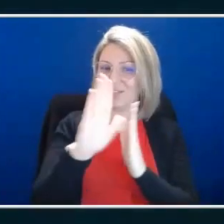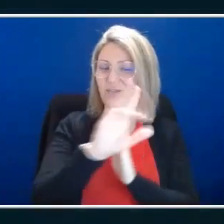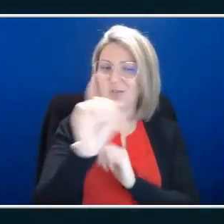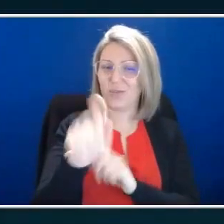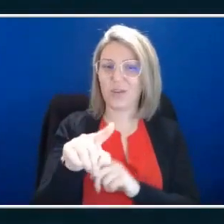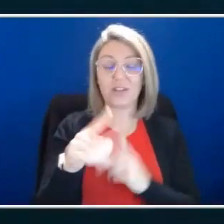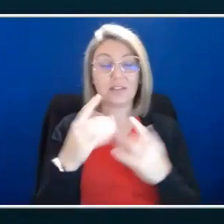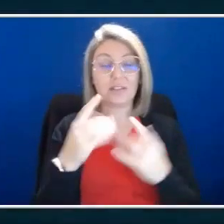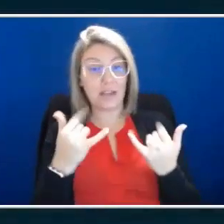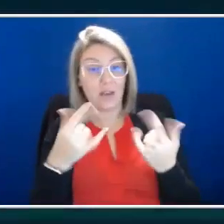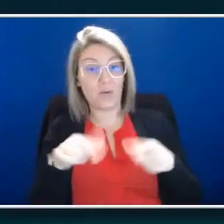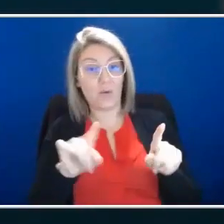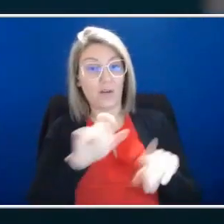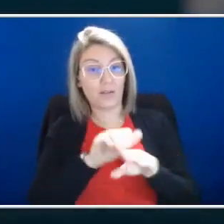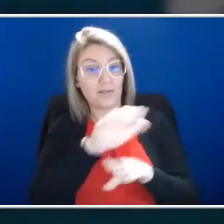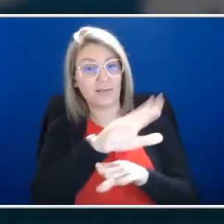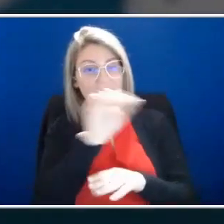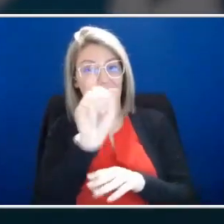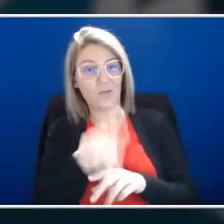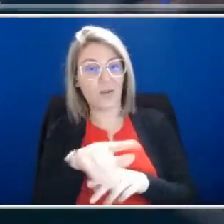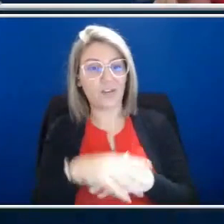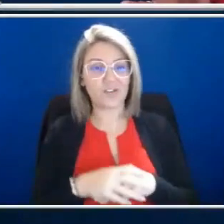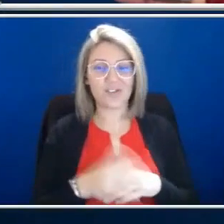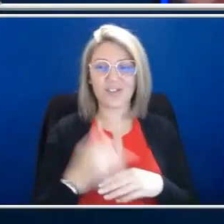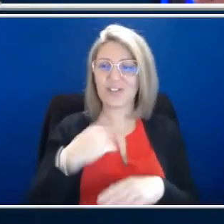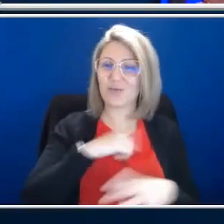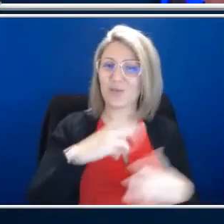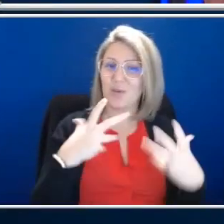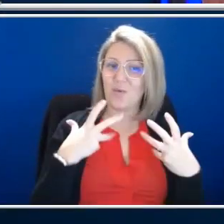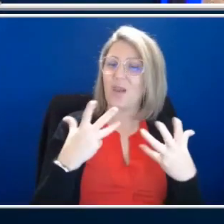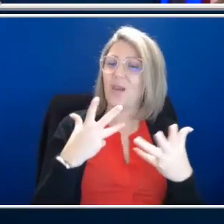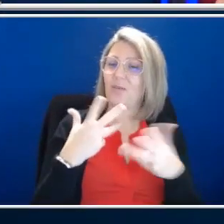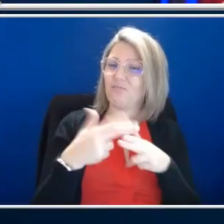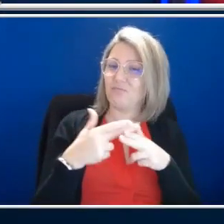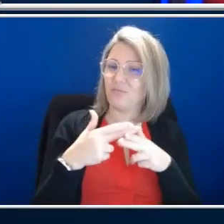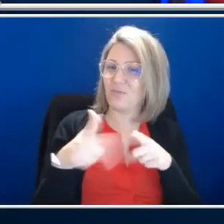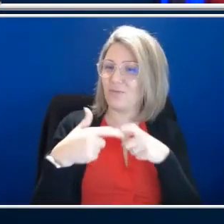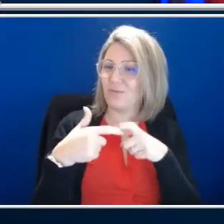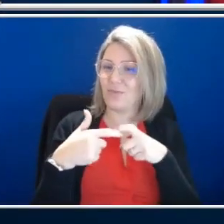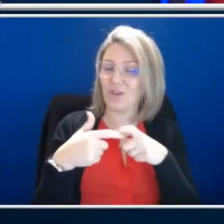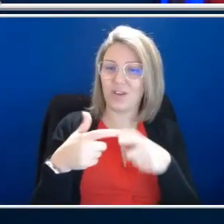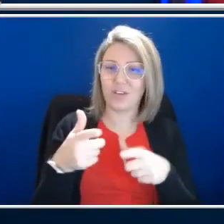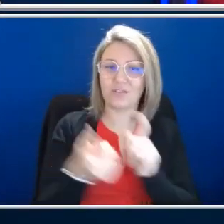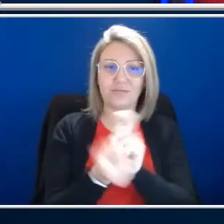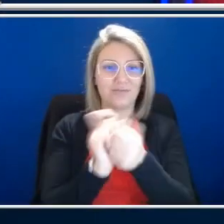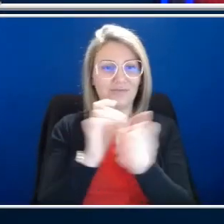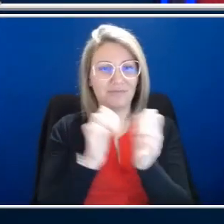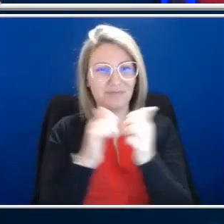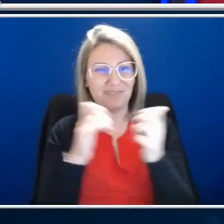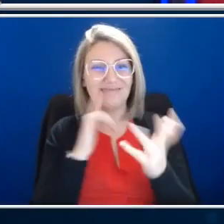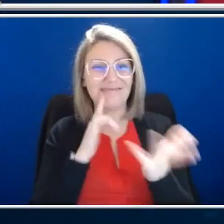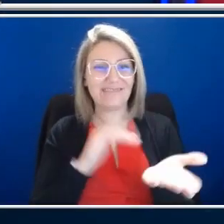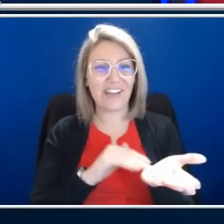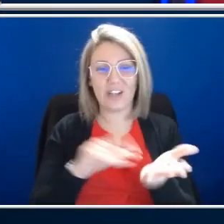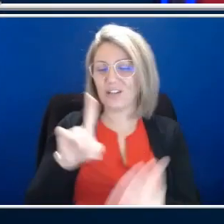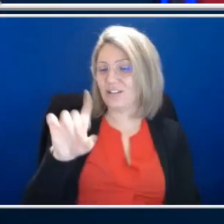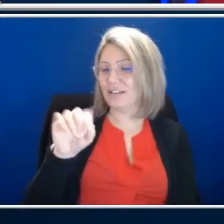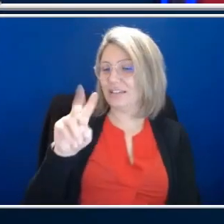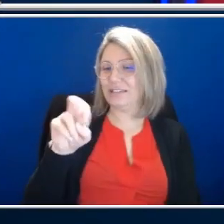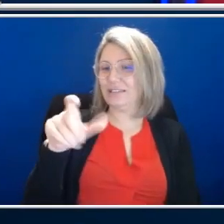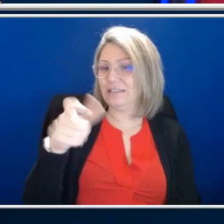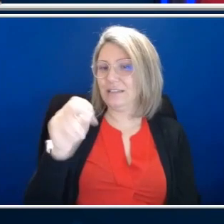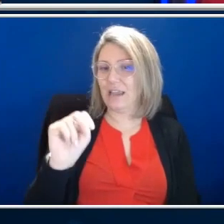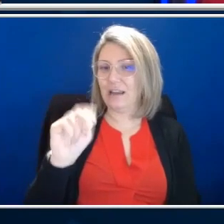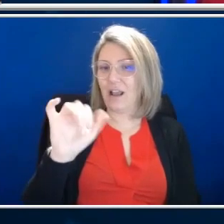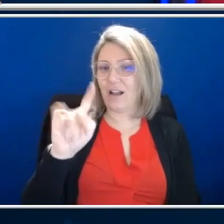while you send in your questions to us, we want to take a brief moment to switch gears and check in with Dr. Dana Hawkinson, who is the Medical Director of Infection Prevention and